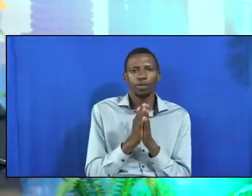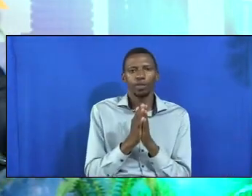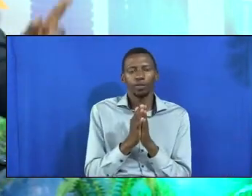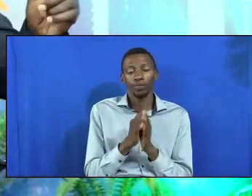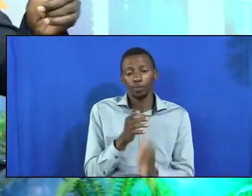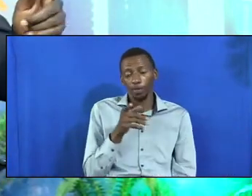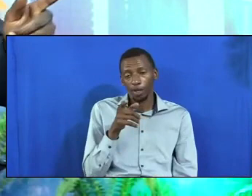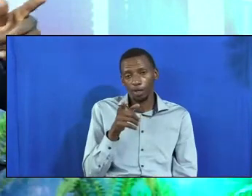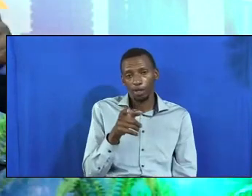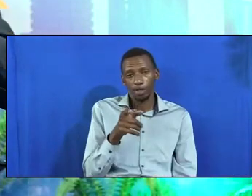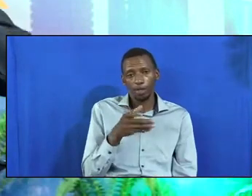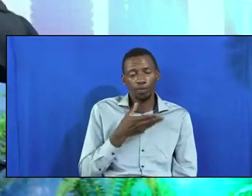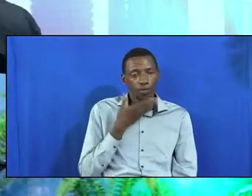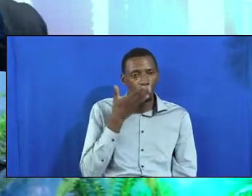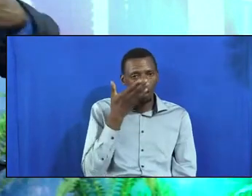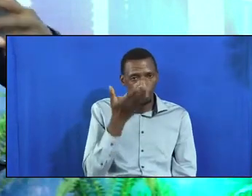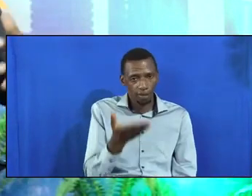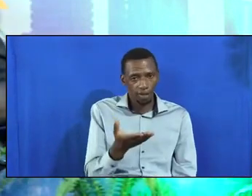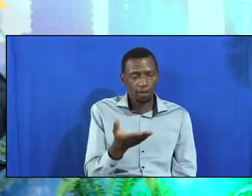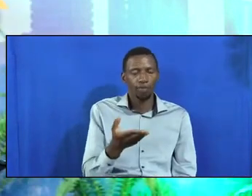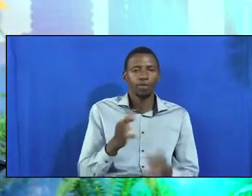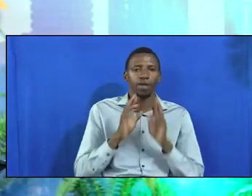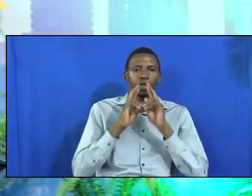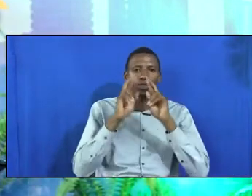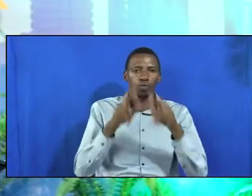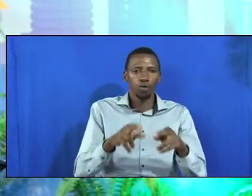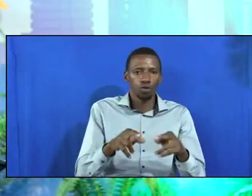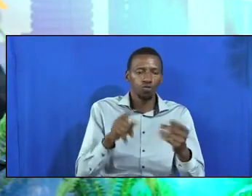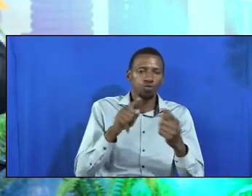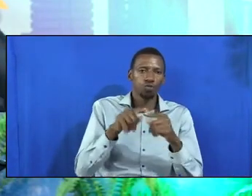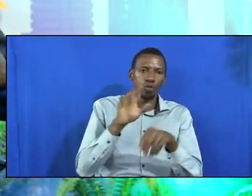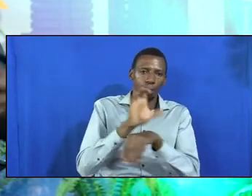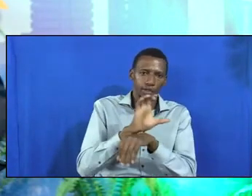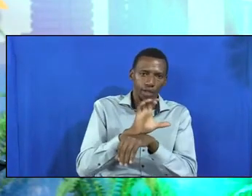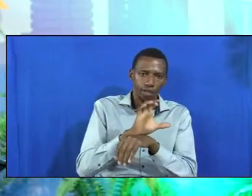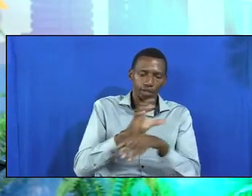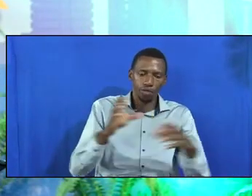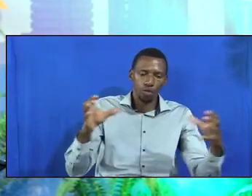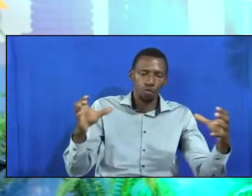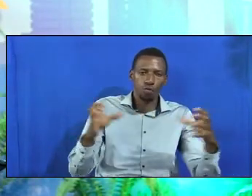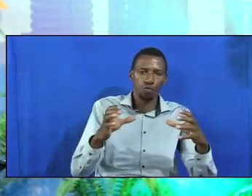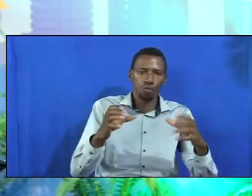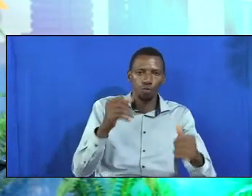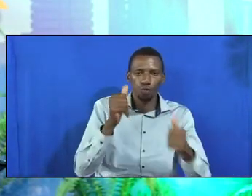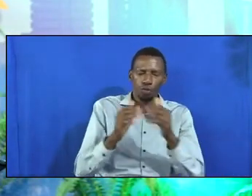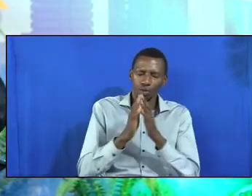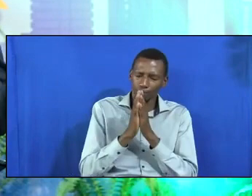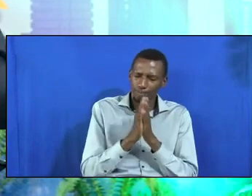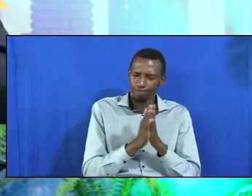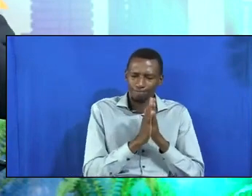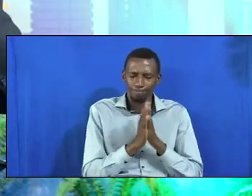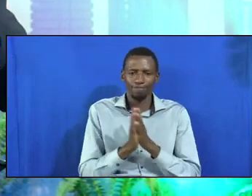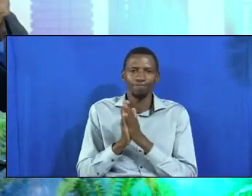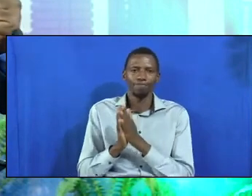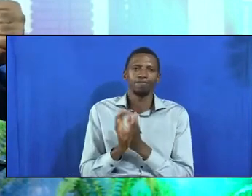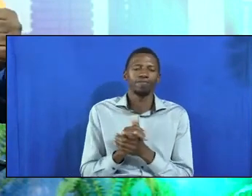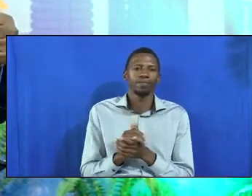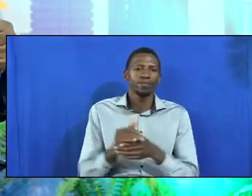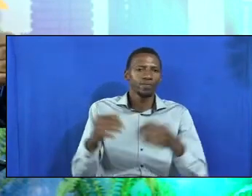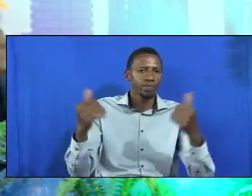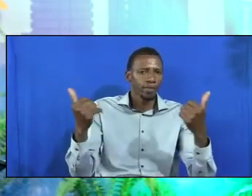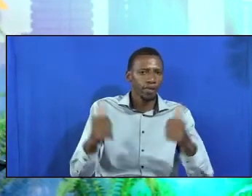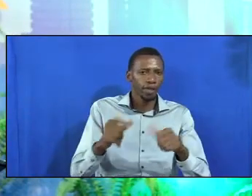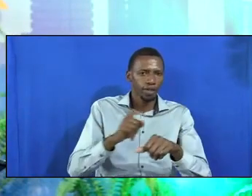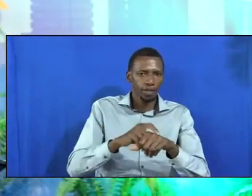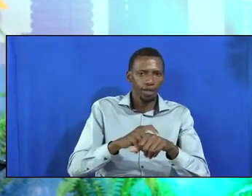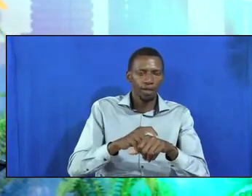answer in response to a church that was praying, a group that was praying. Whenever the church of